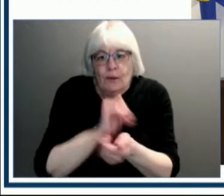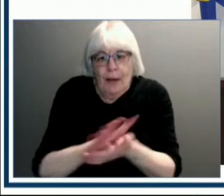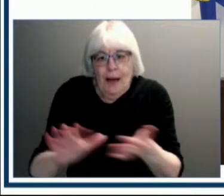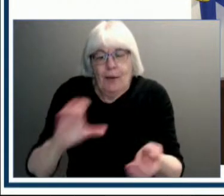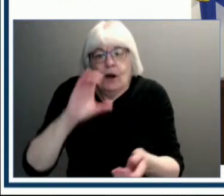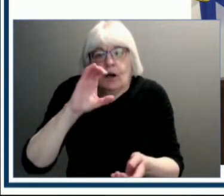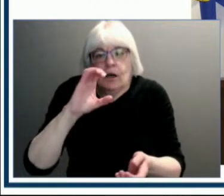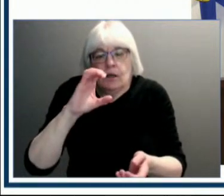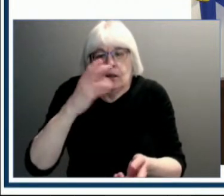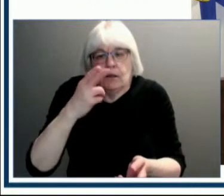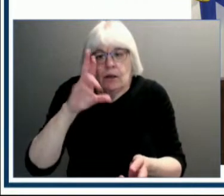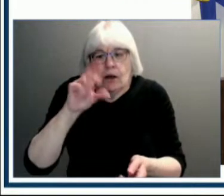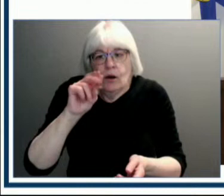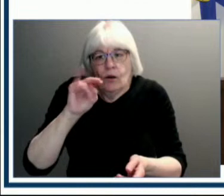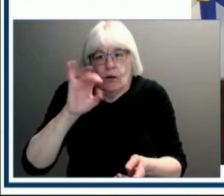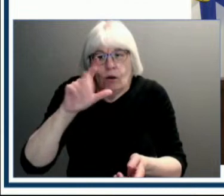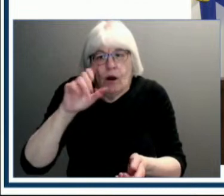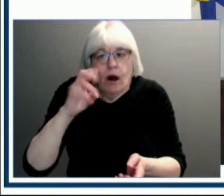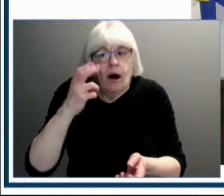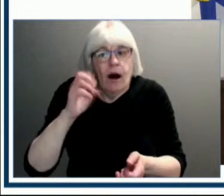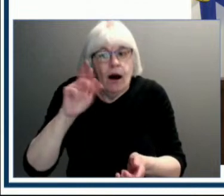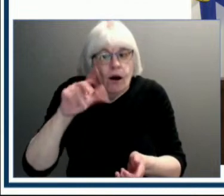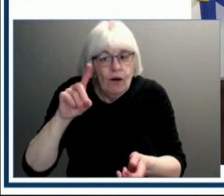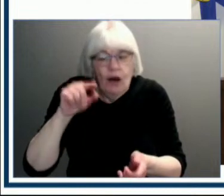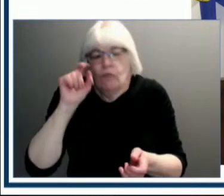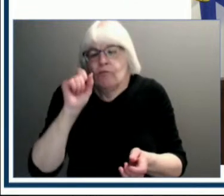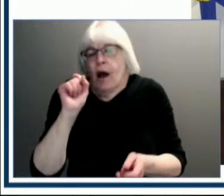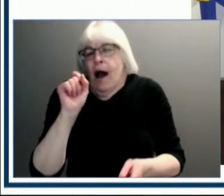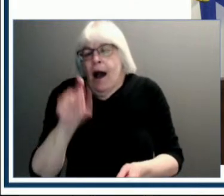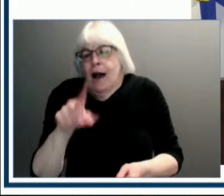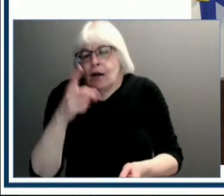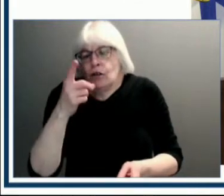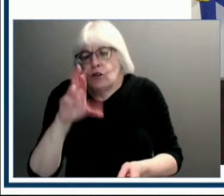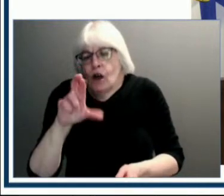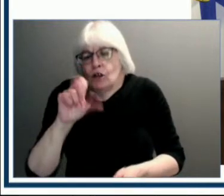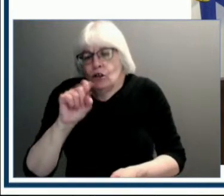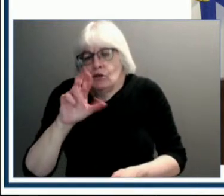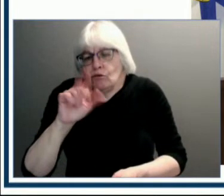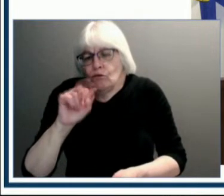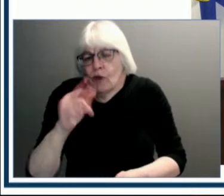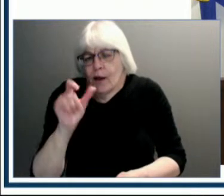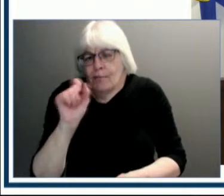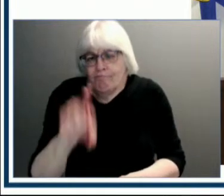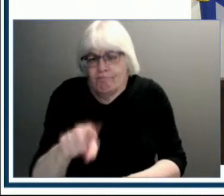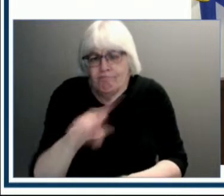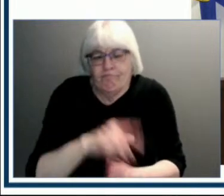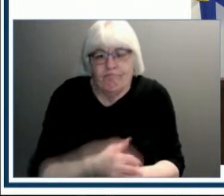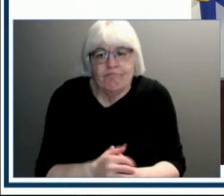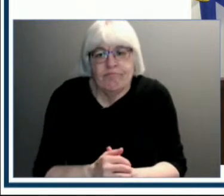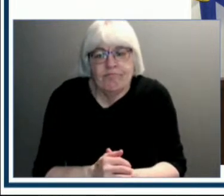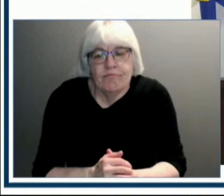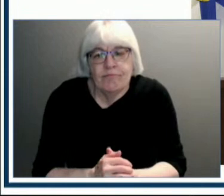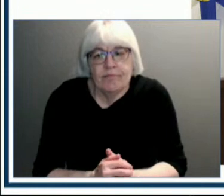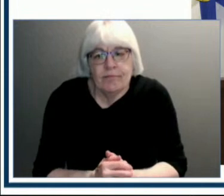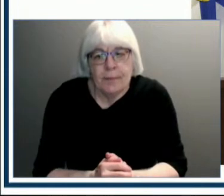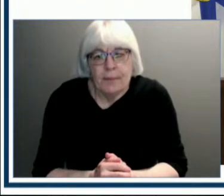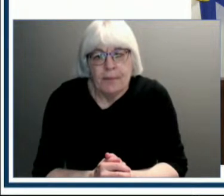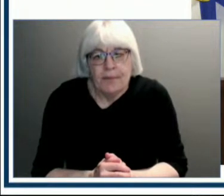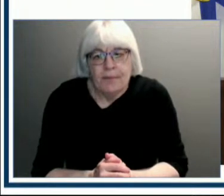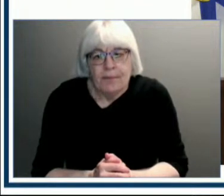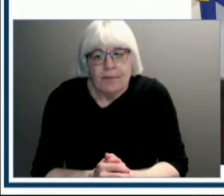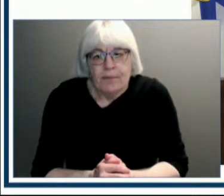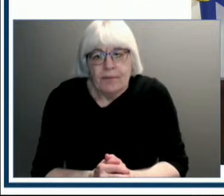Dr. Strang. We're being told that that triple layer masks, 3-ply masks, are the